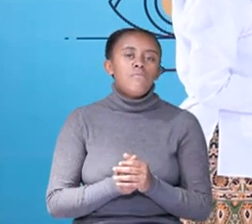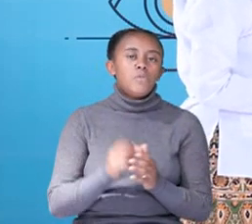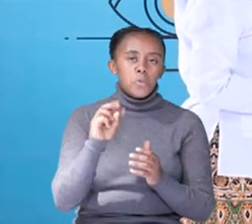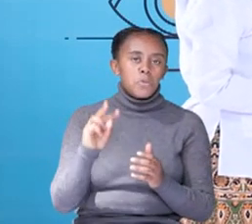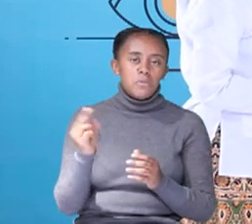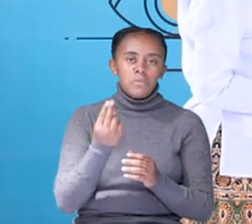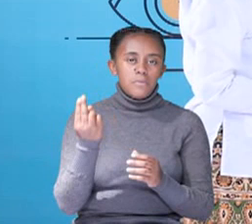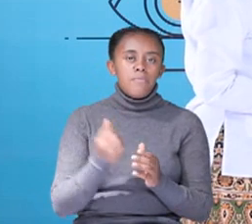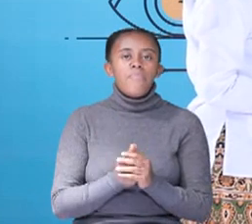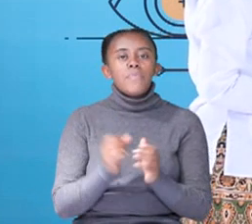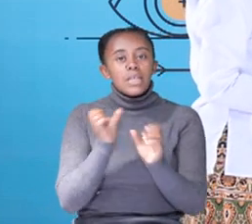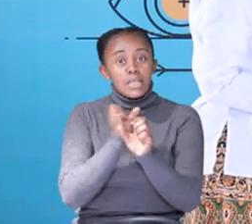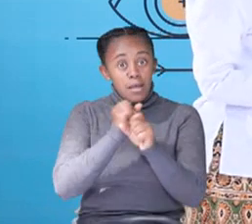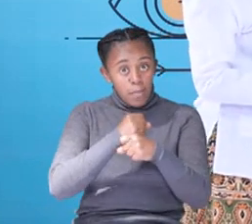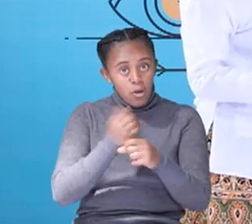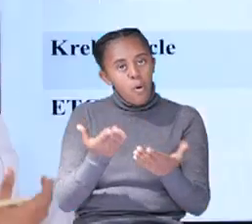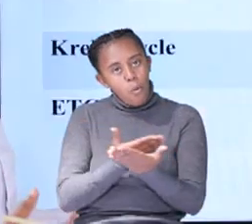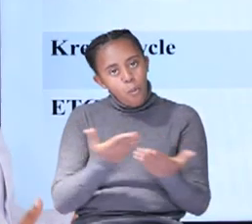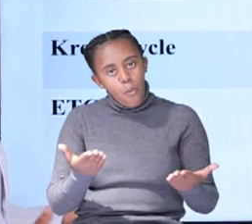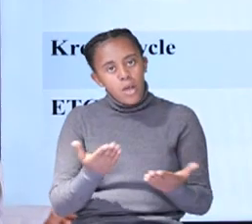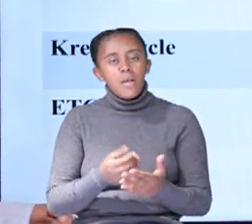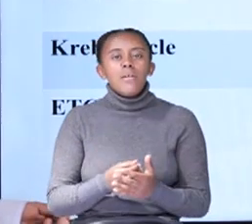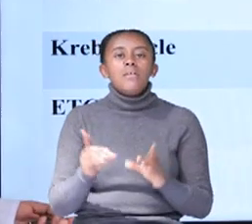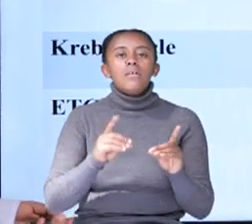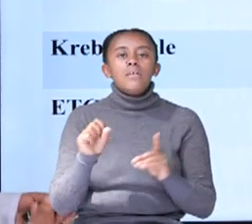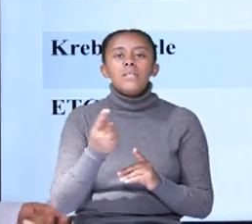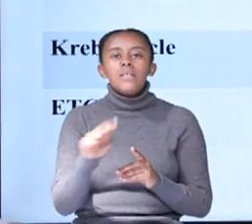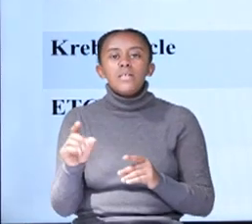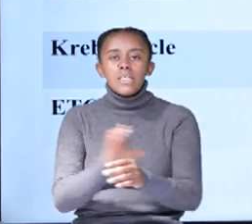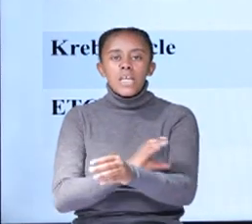have the summary where does the cellular